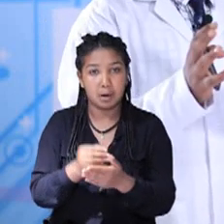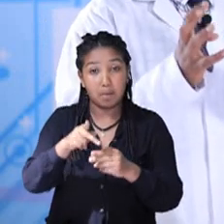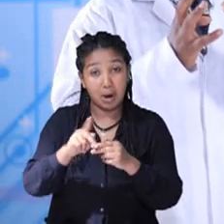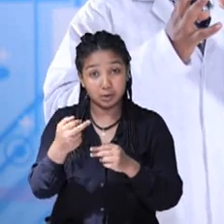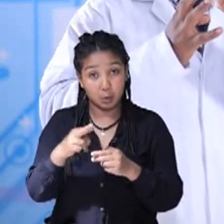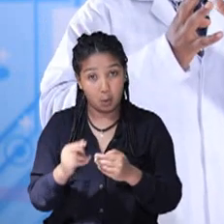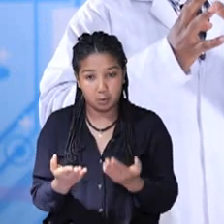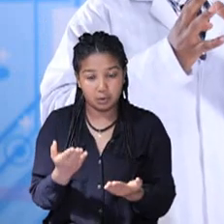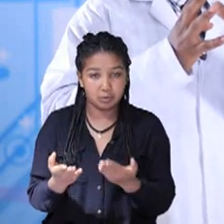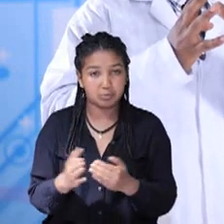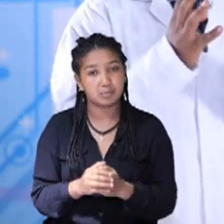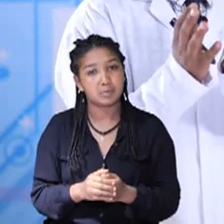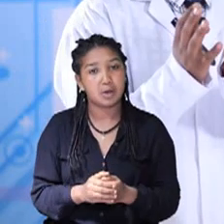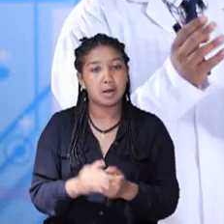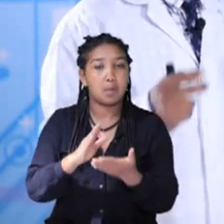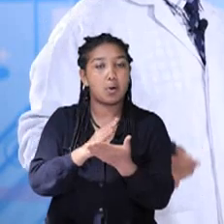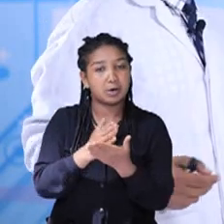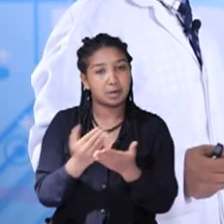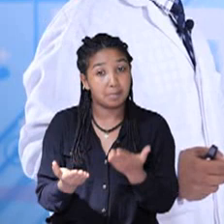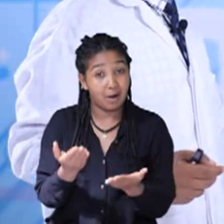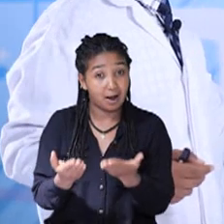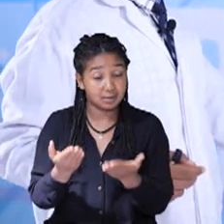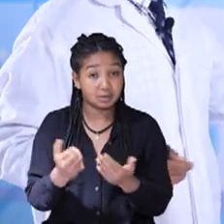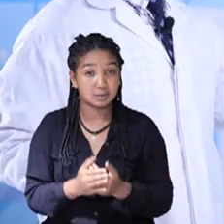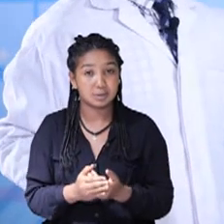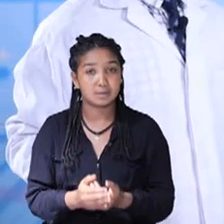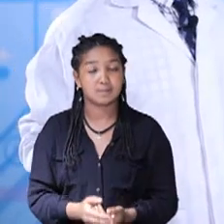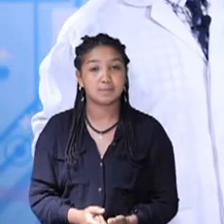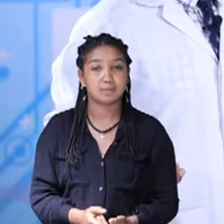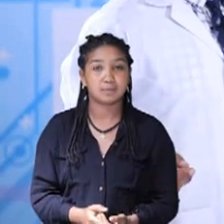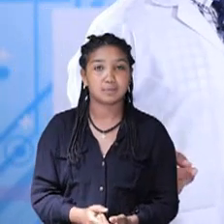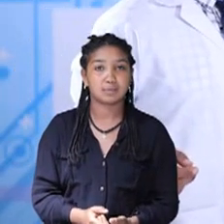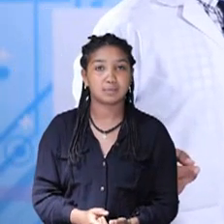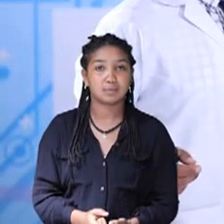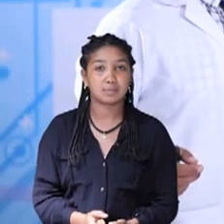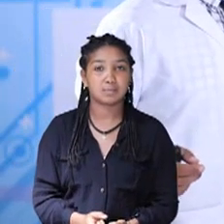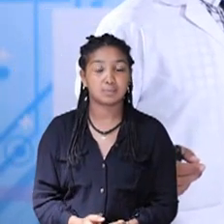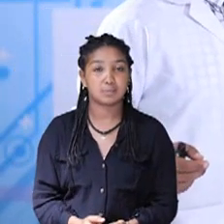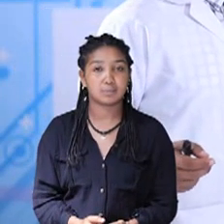mass or in the moderate mass or medium mass,